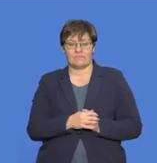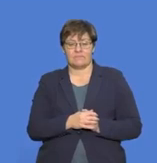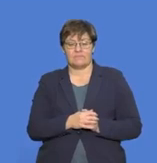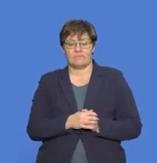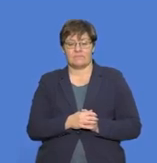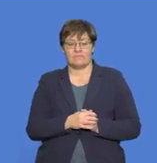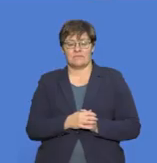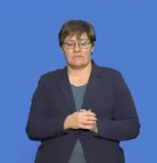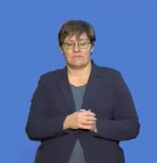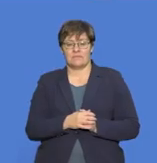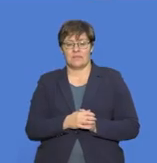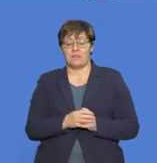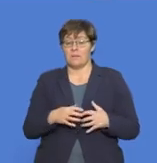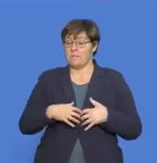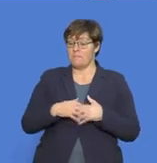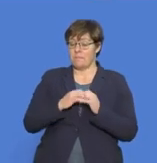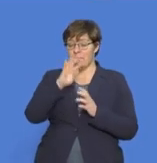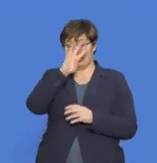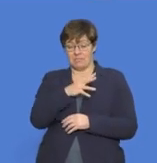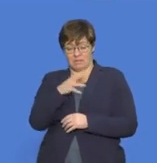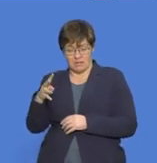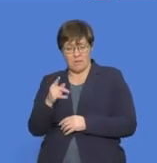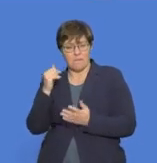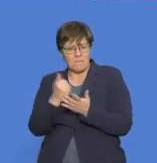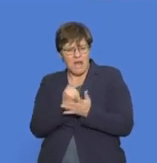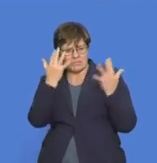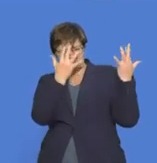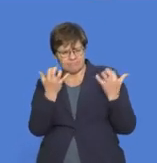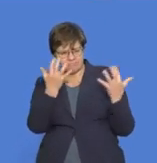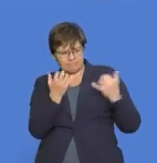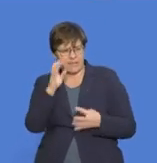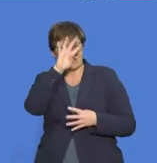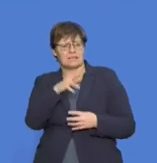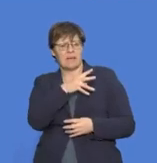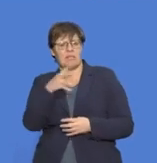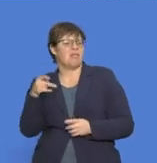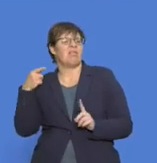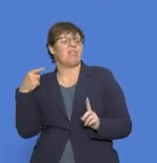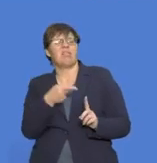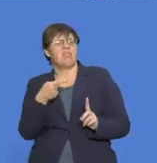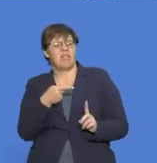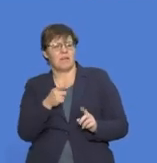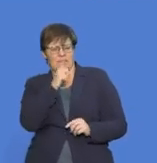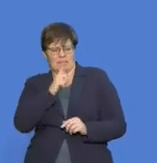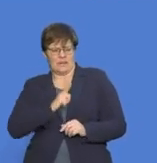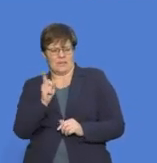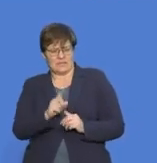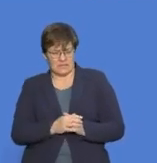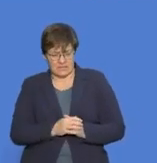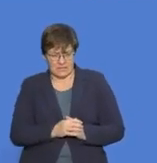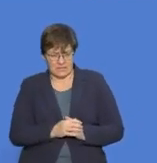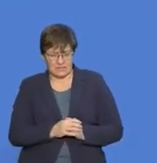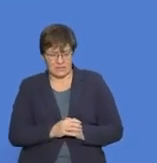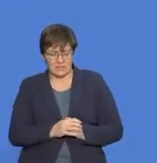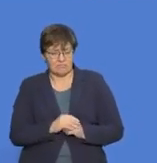So, when you get a table, you have to try and work out what is this table actually telling me. So